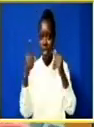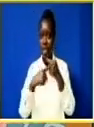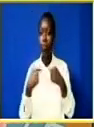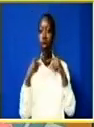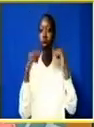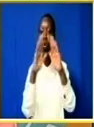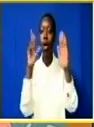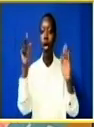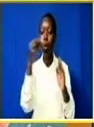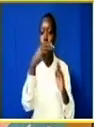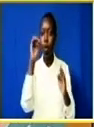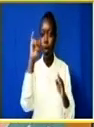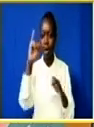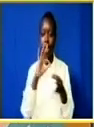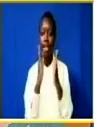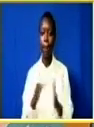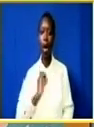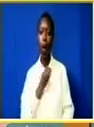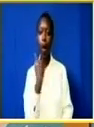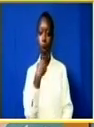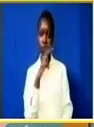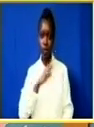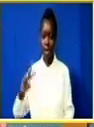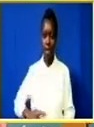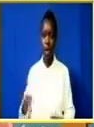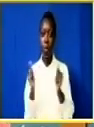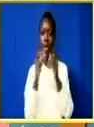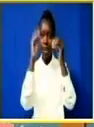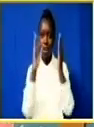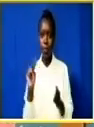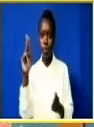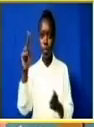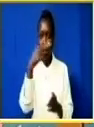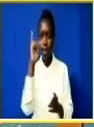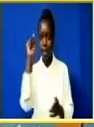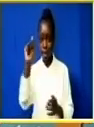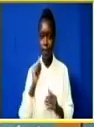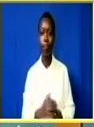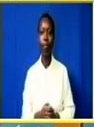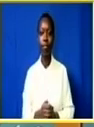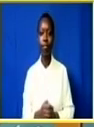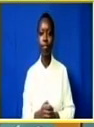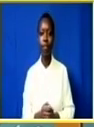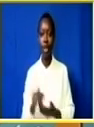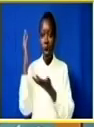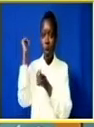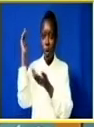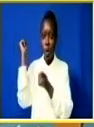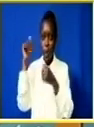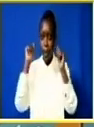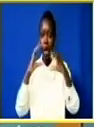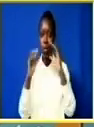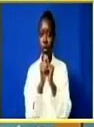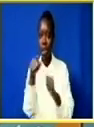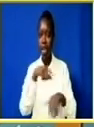host, Wango Indirangu. Our sign language interpreter was Velma Akinyi, and our teacher was Mr. Kevin Muhia. We hope that you can talk to us on